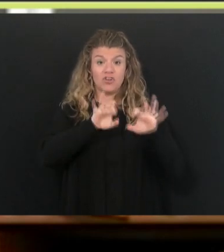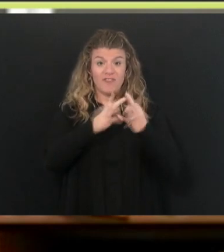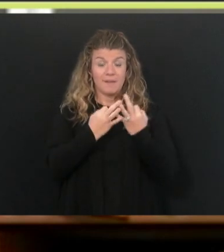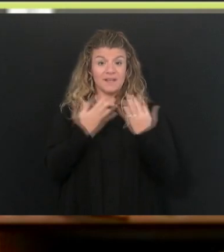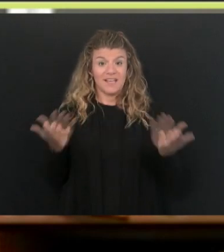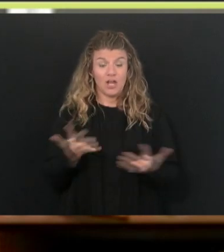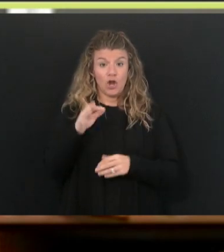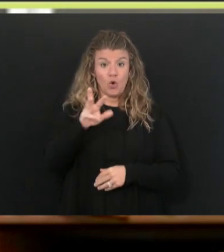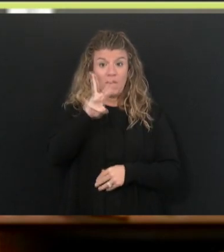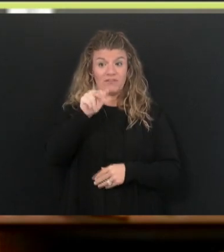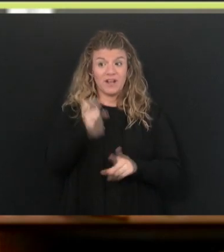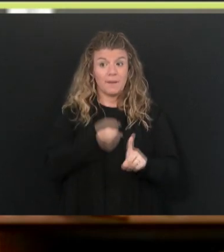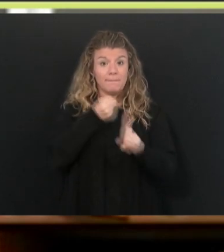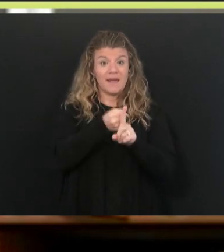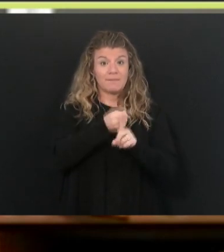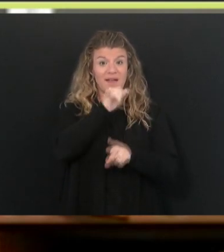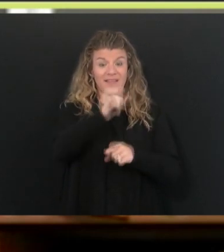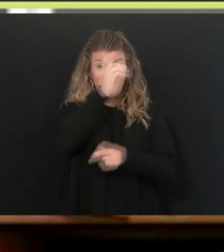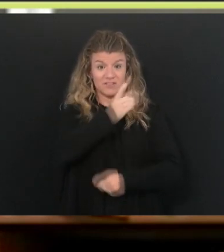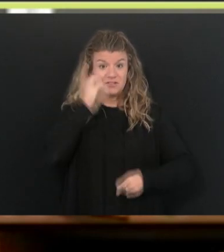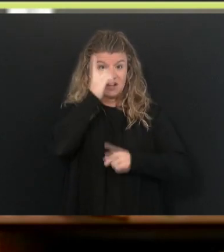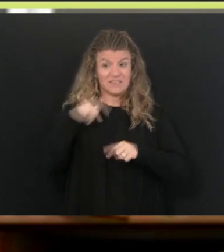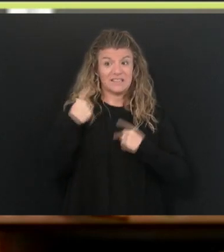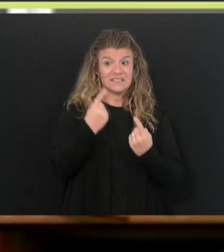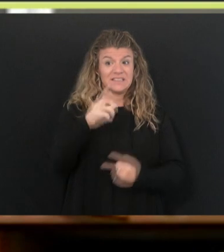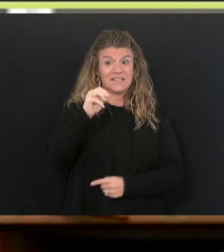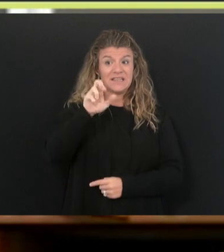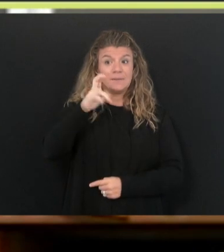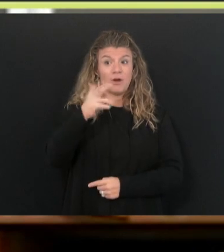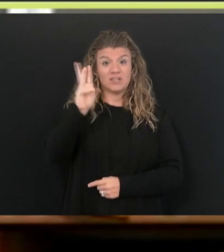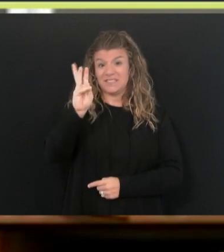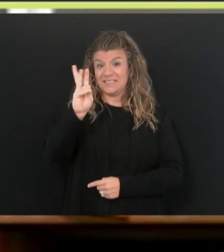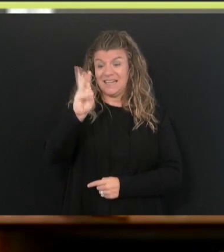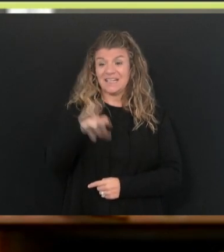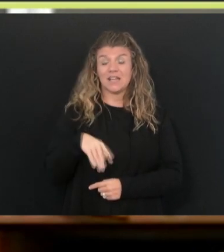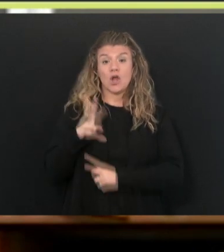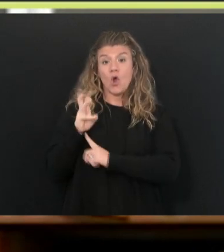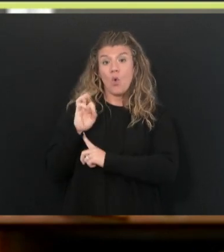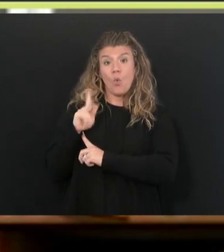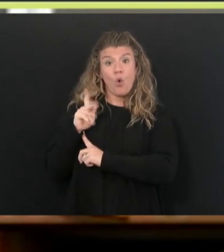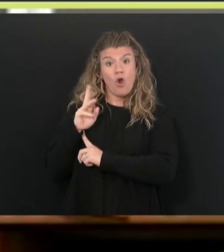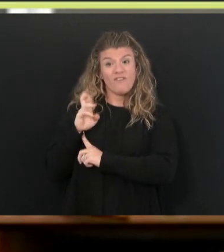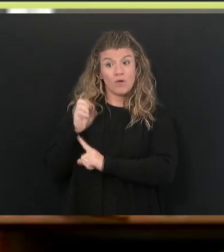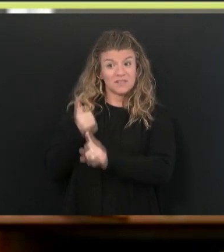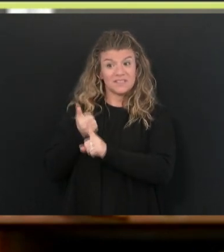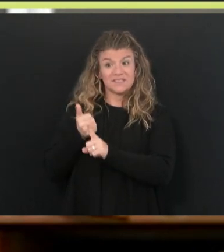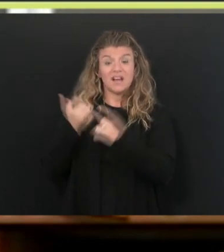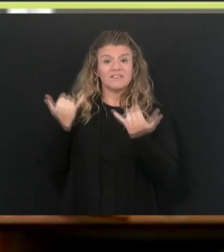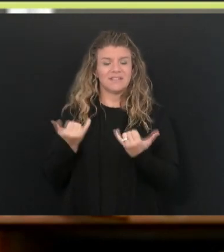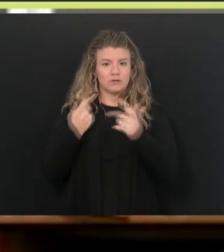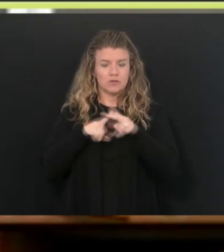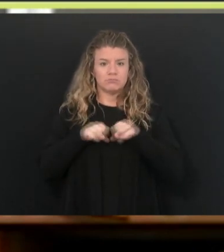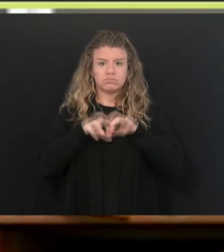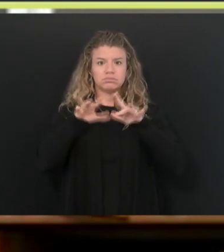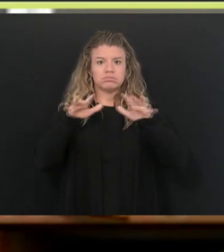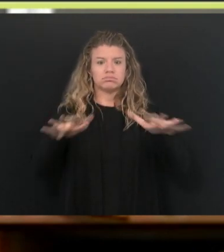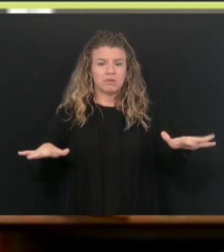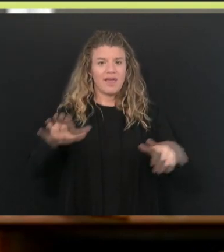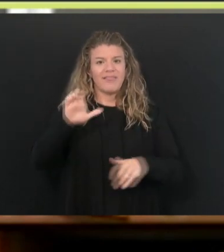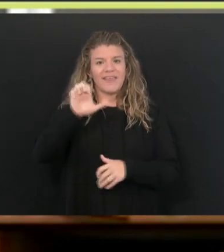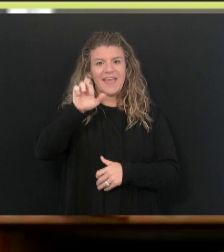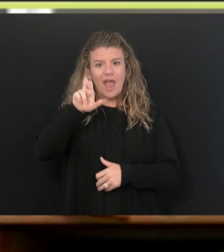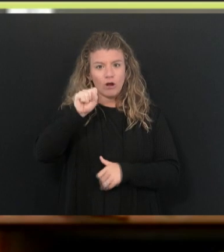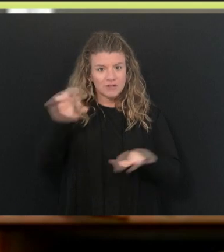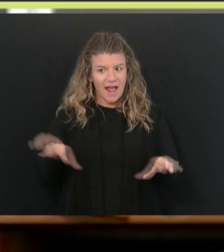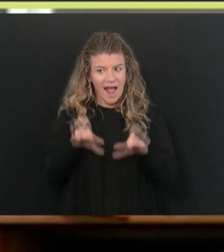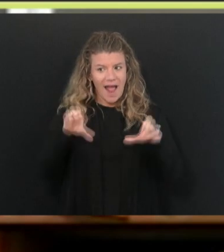impacted by the coronavirus since March 16th. Workforce is currently dispersing all Unemployment Cares Act benefits,